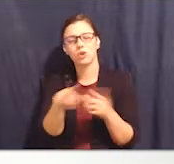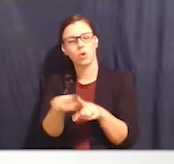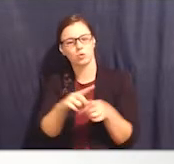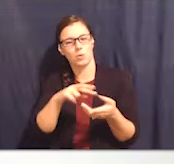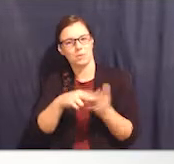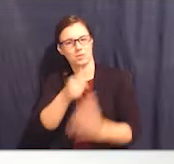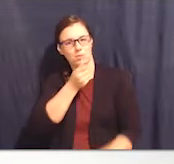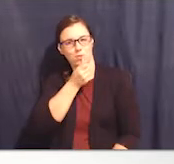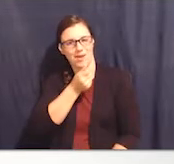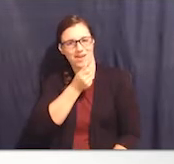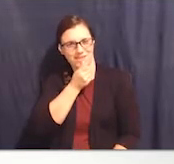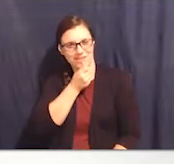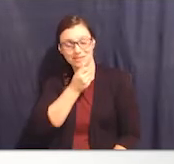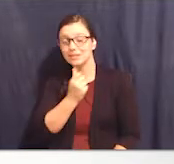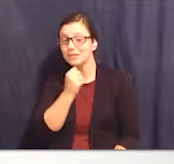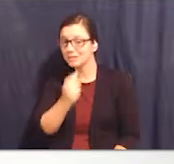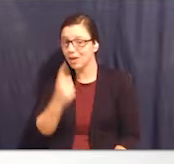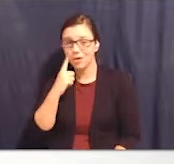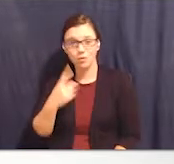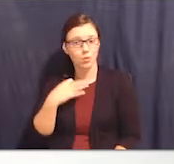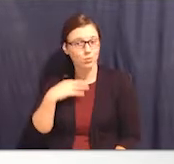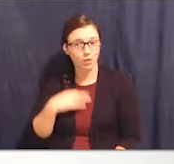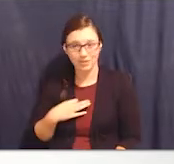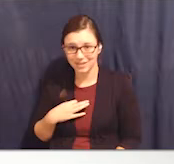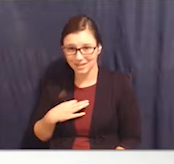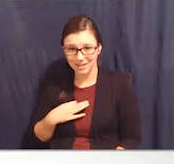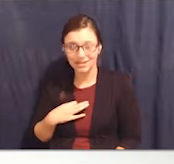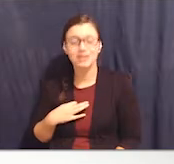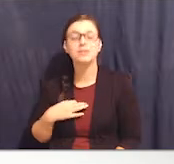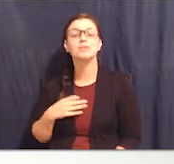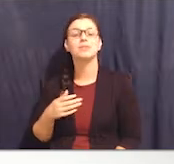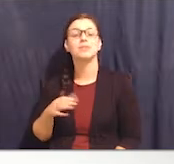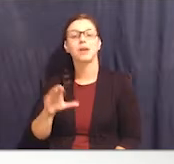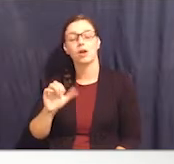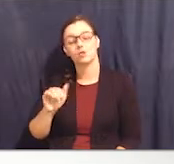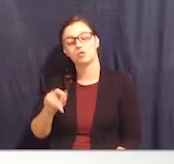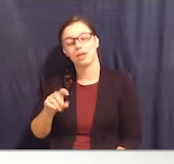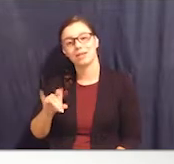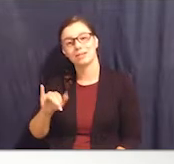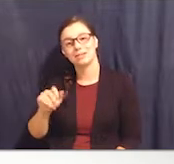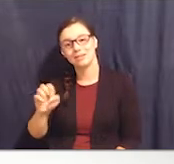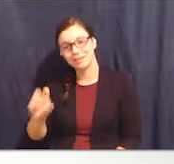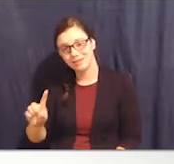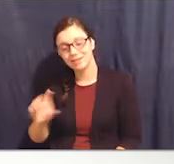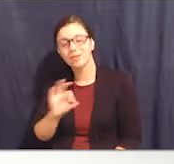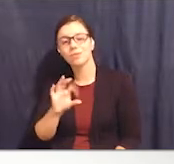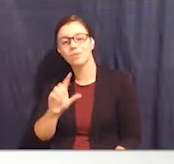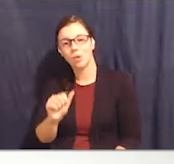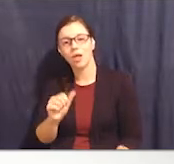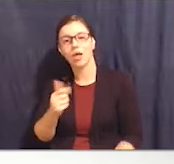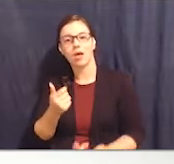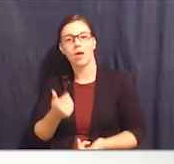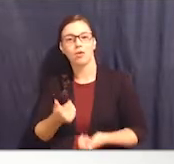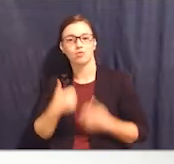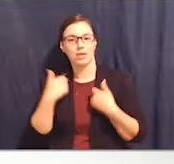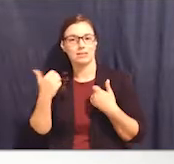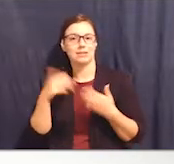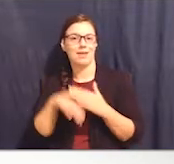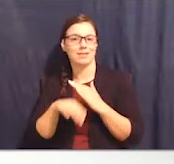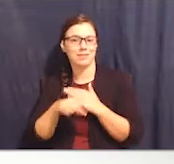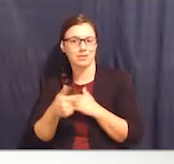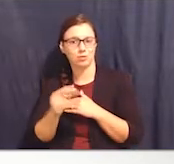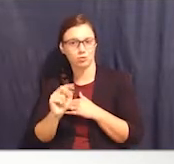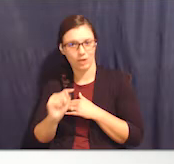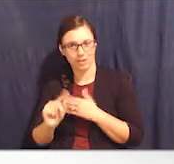after classes have been paid for, books have been paid for, lab fees have been paid for. You know what all